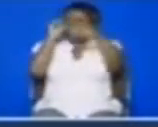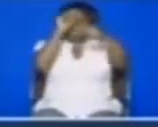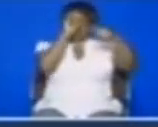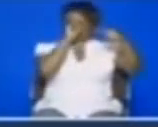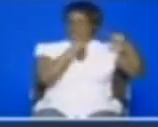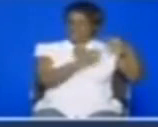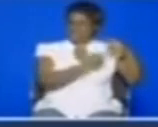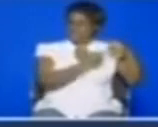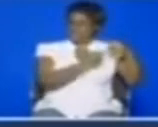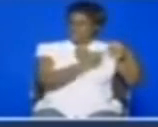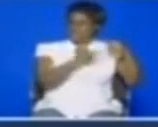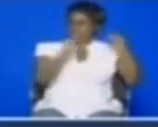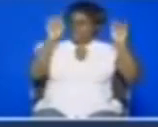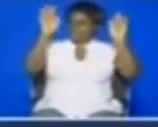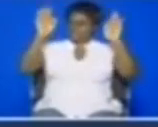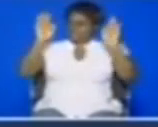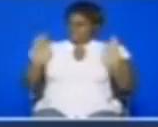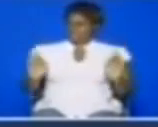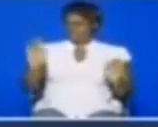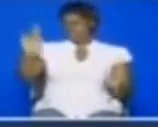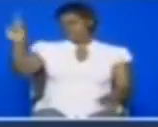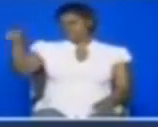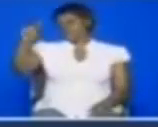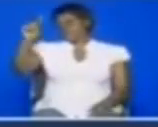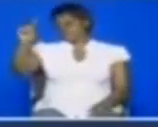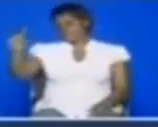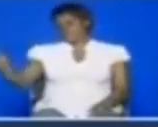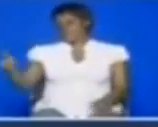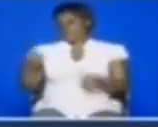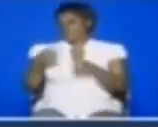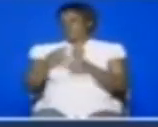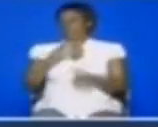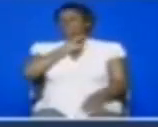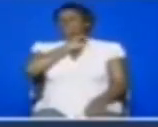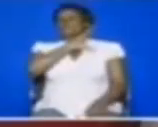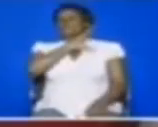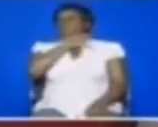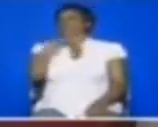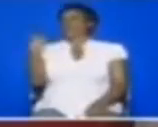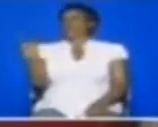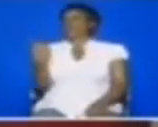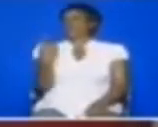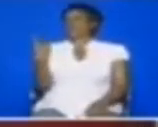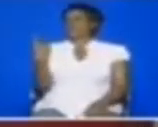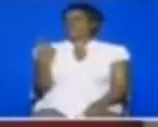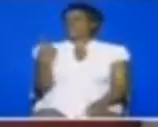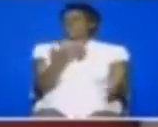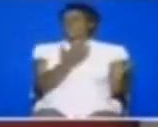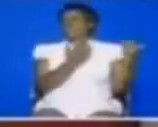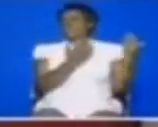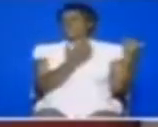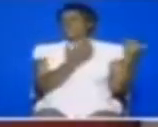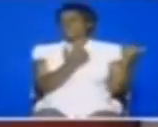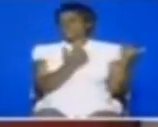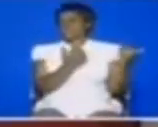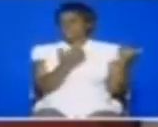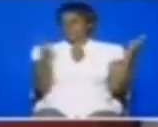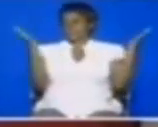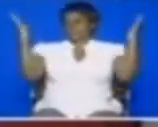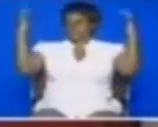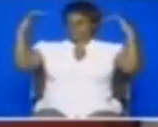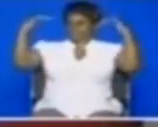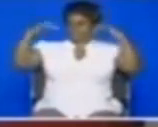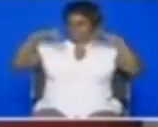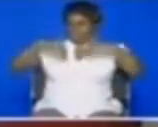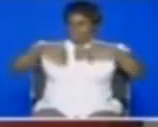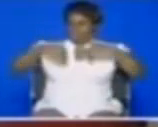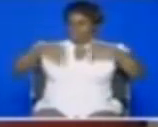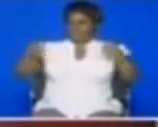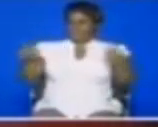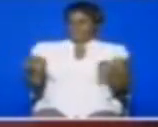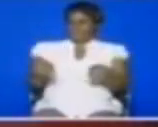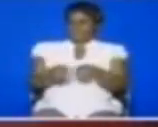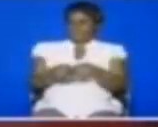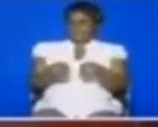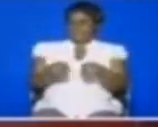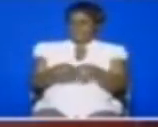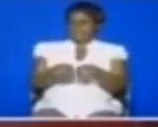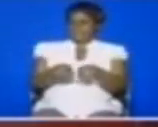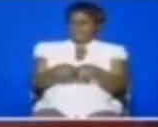I think what happened in Kisumu was wrong, but it was just heckling. All right, which you expect in a rally, all right. And I think